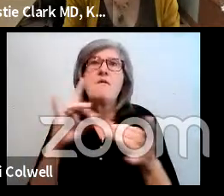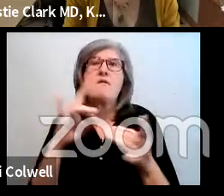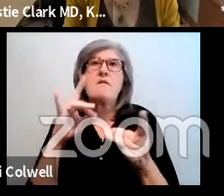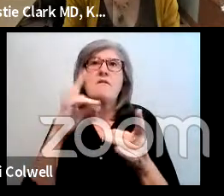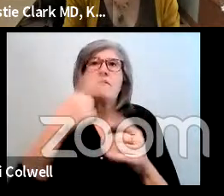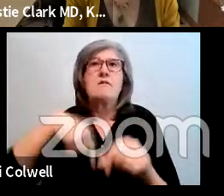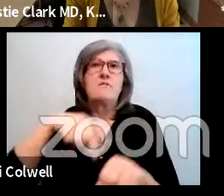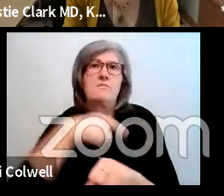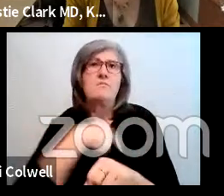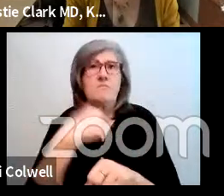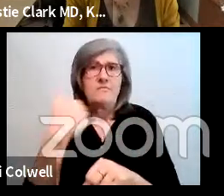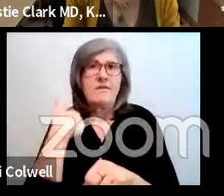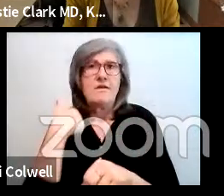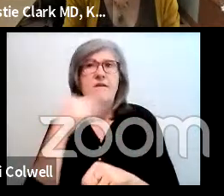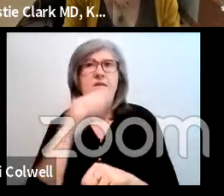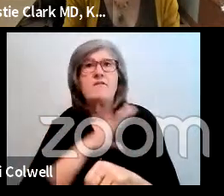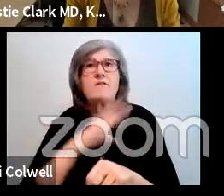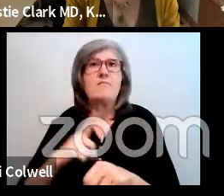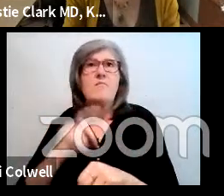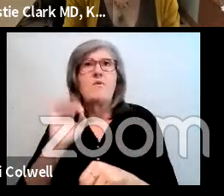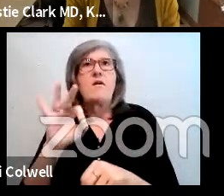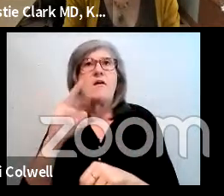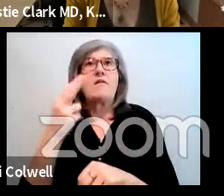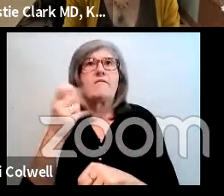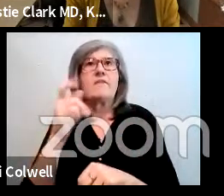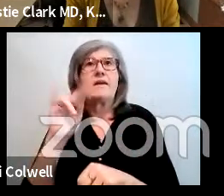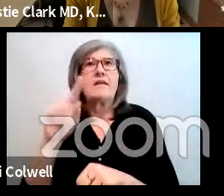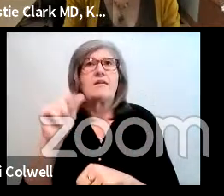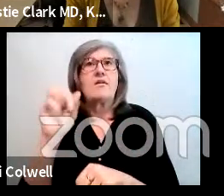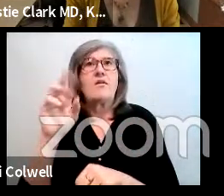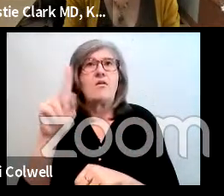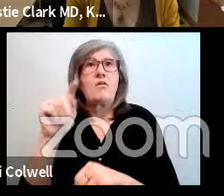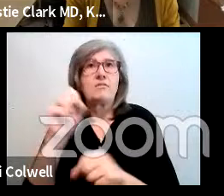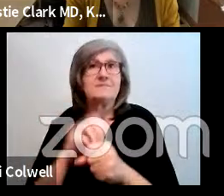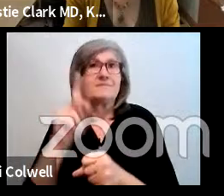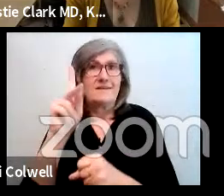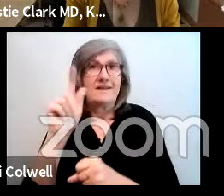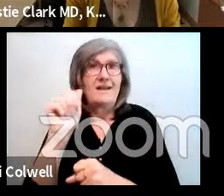got the Board of Healing Arts in Kansas that oversees